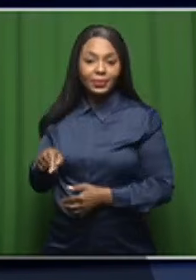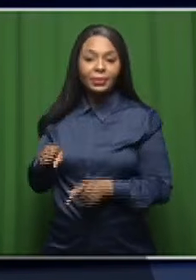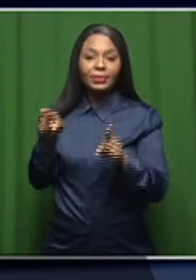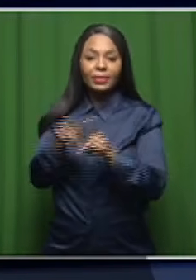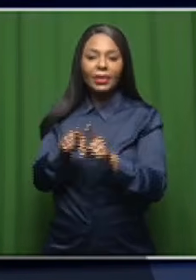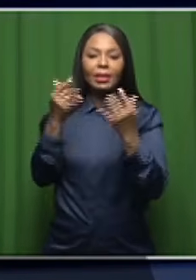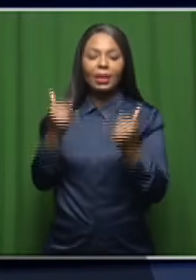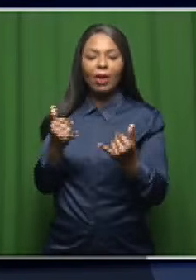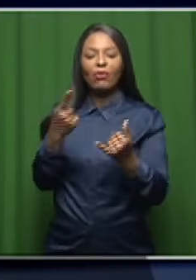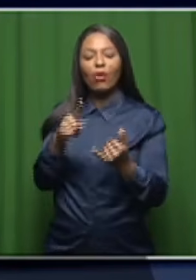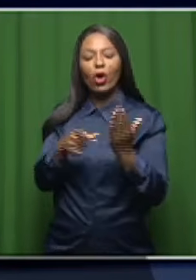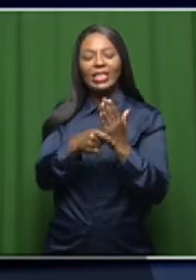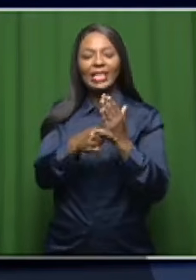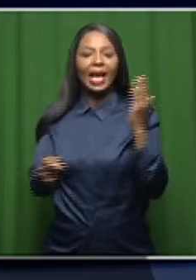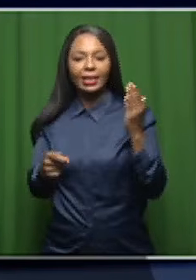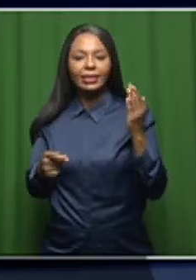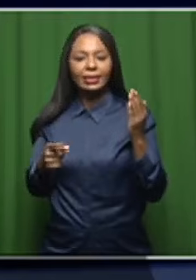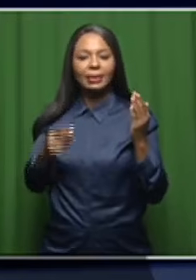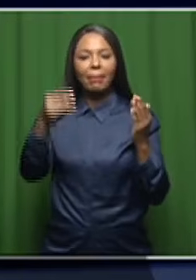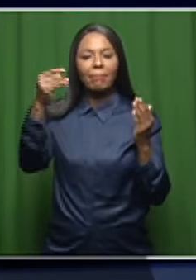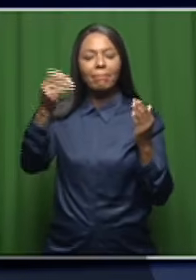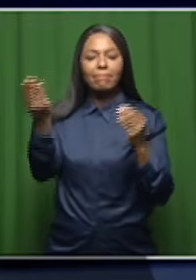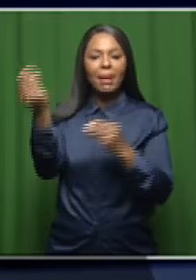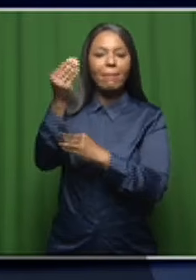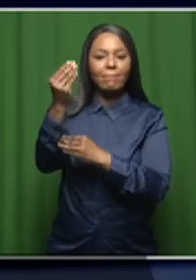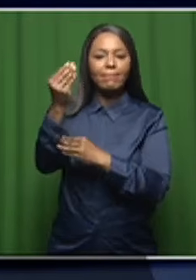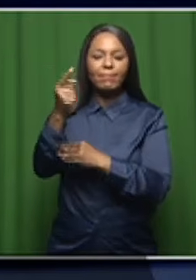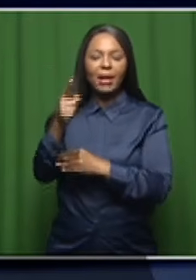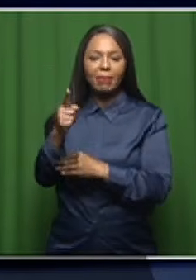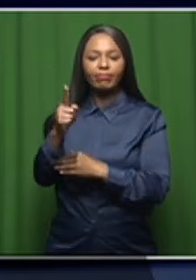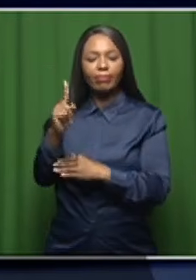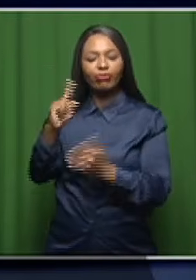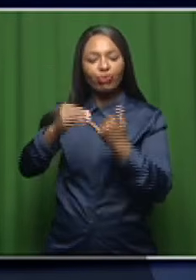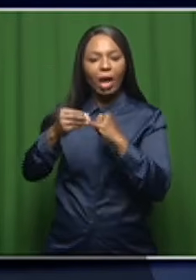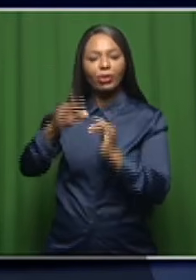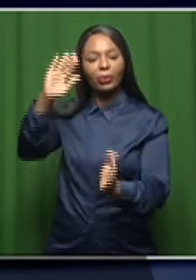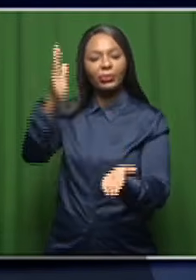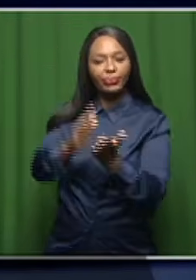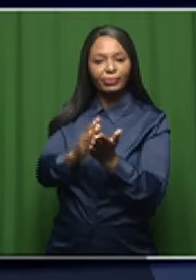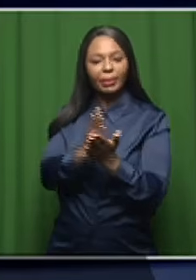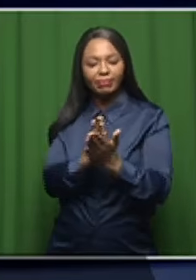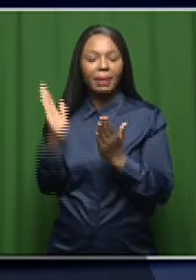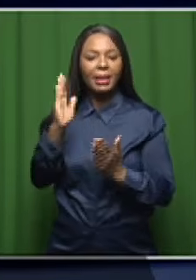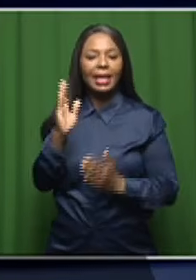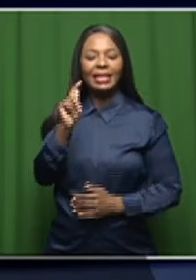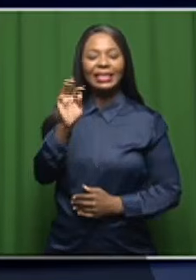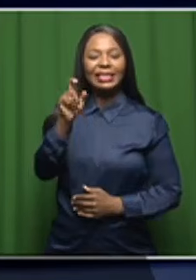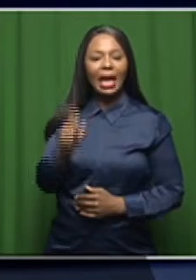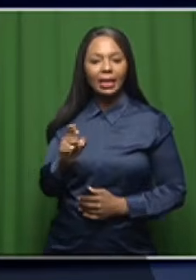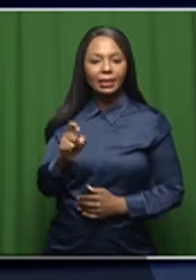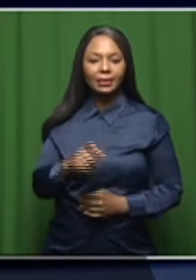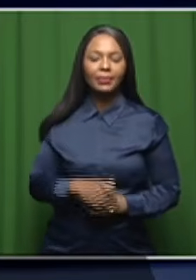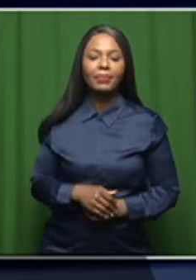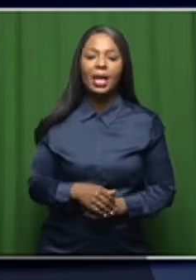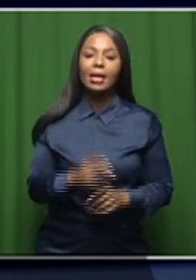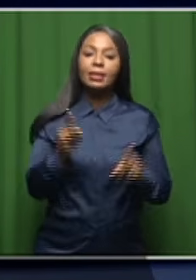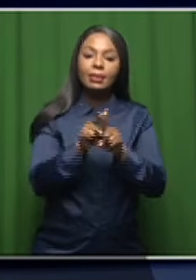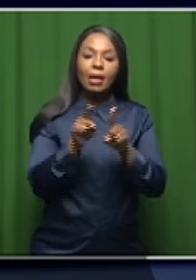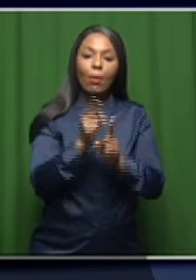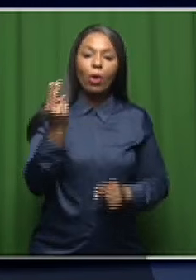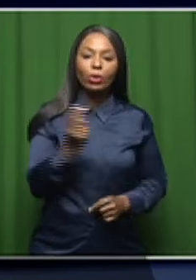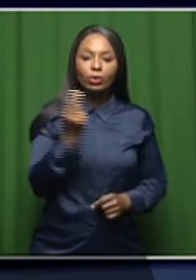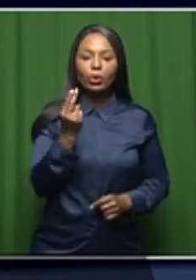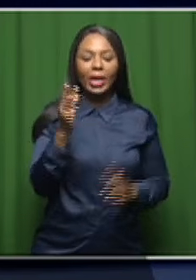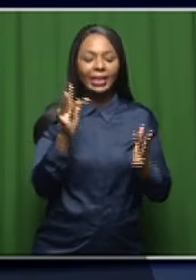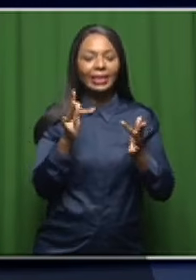of the tax barriers for those low-end devices. And then the other thing that we have to obviously focus on would be digital